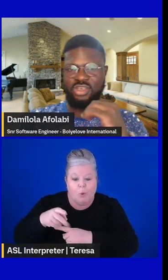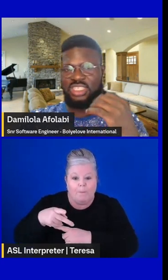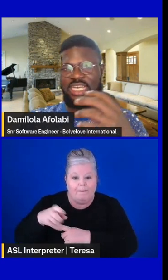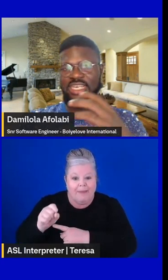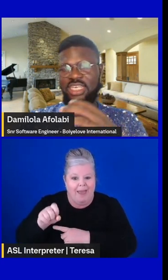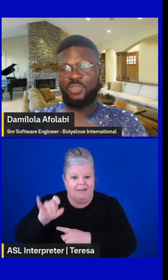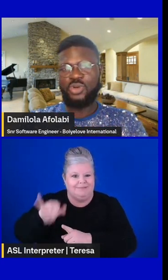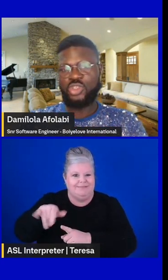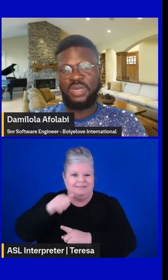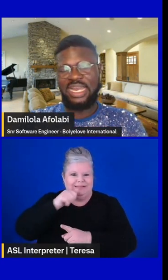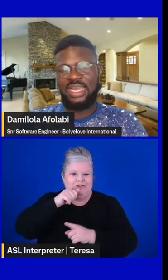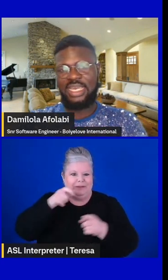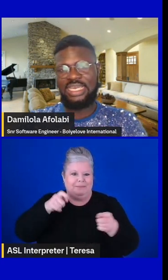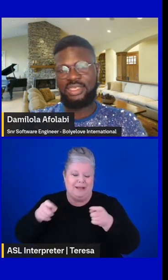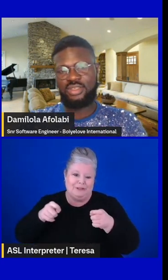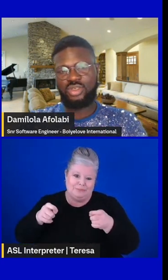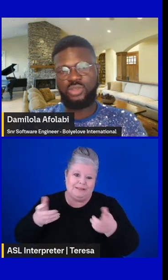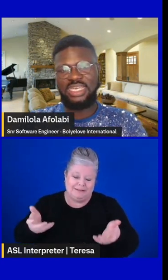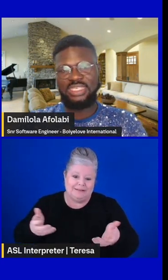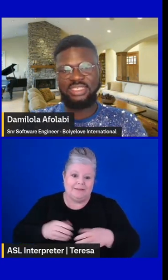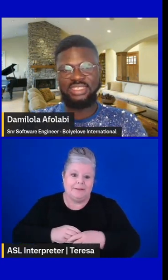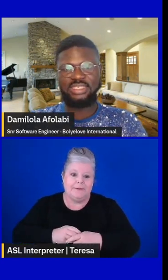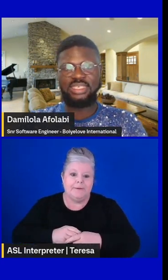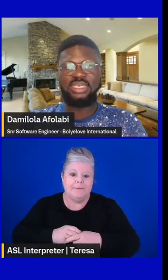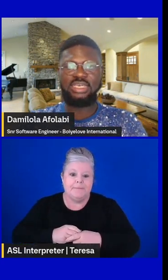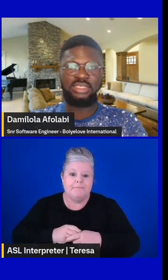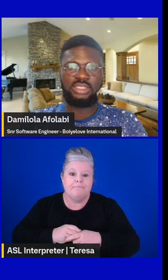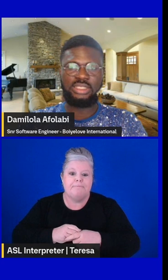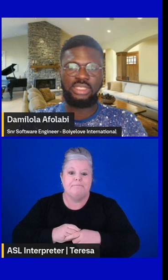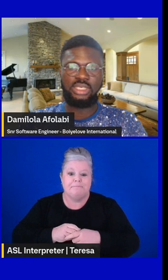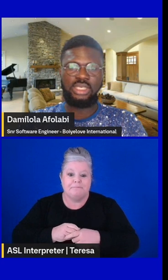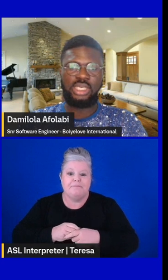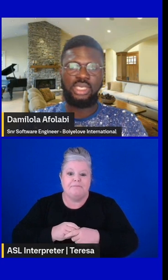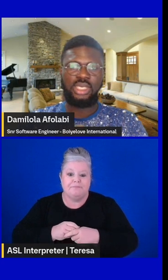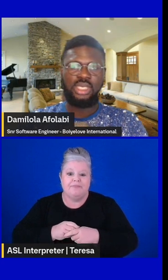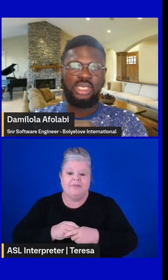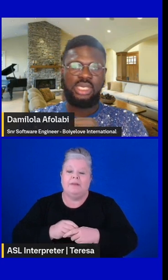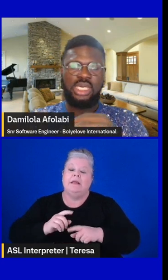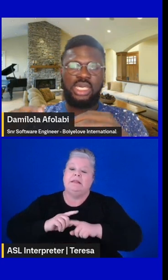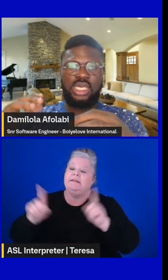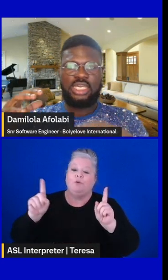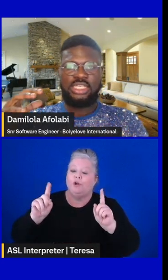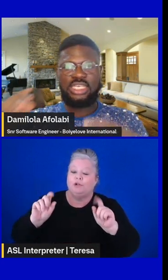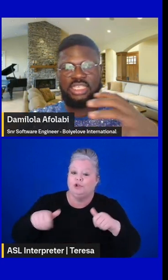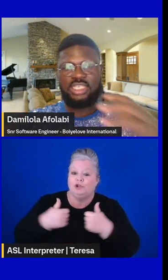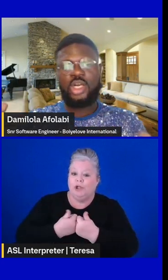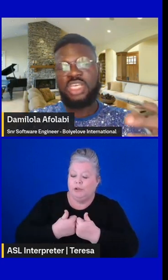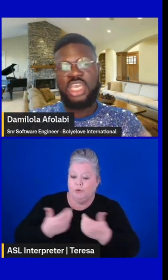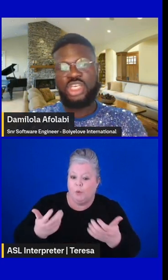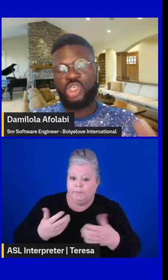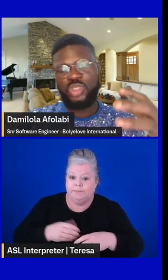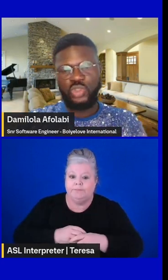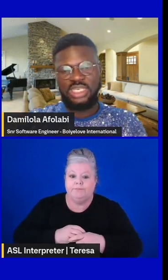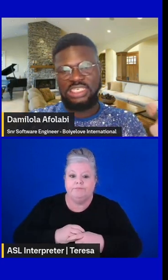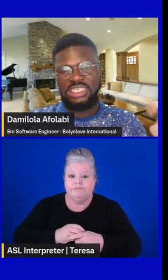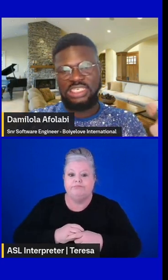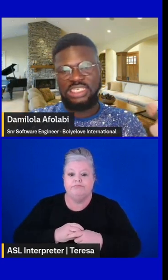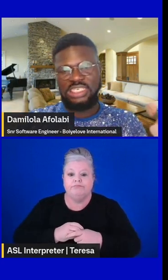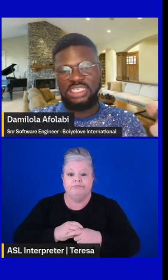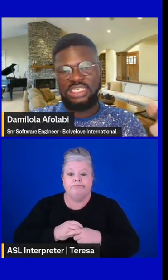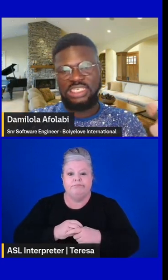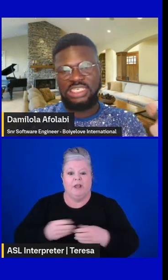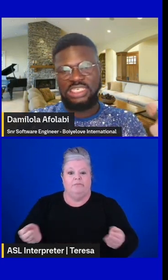Another security challenge posed by Kubernetes is the intercommunication between